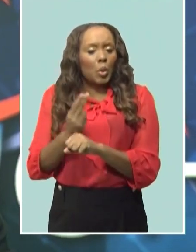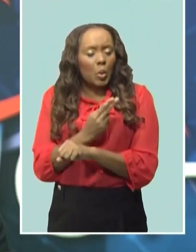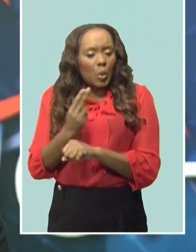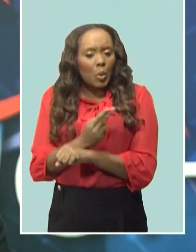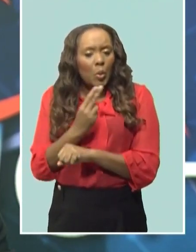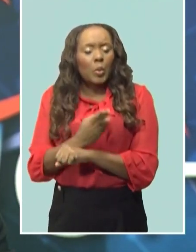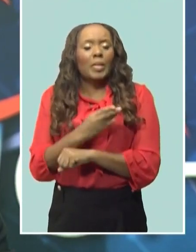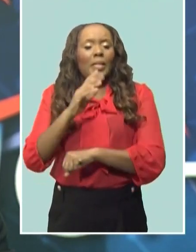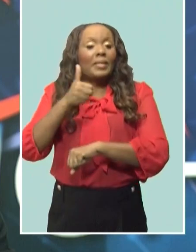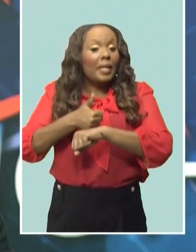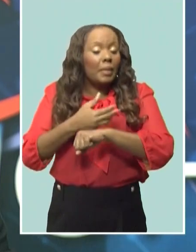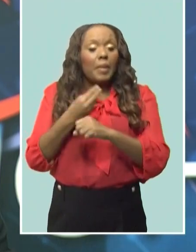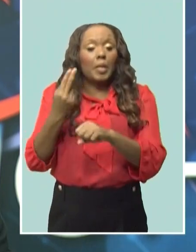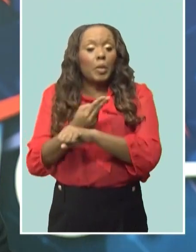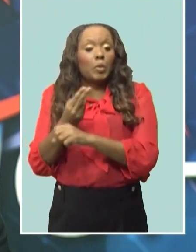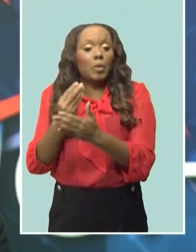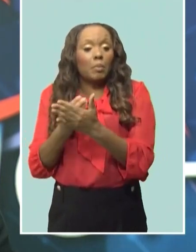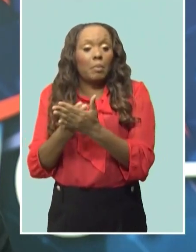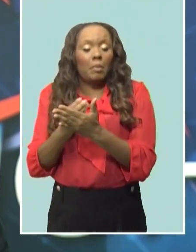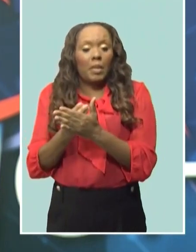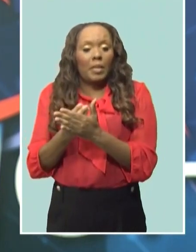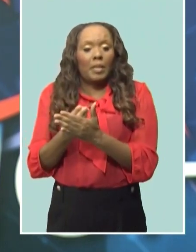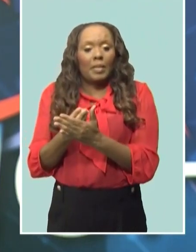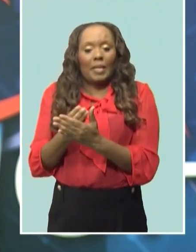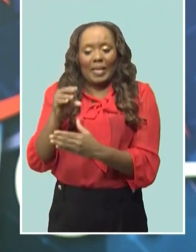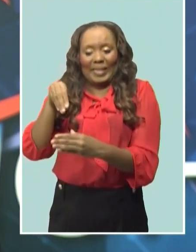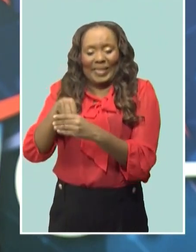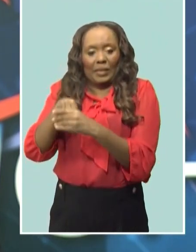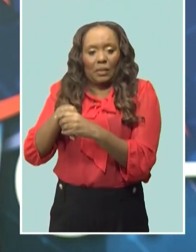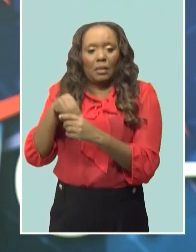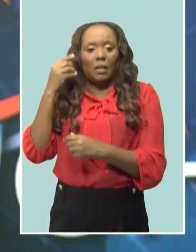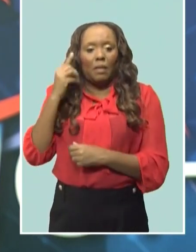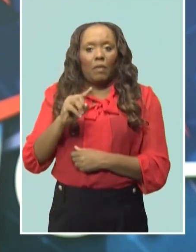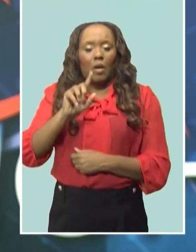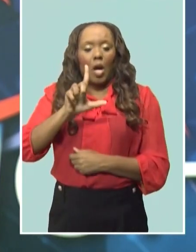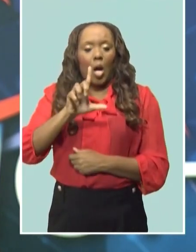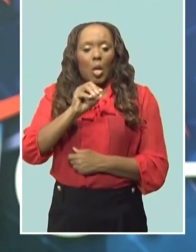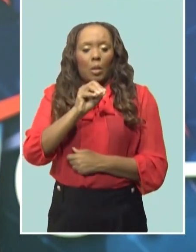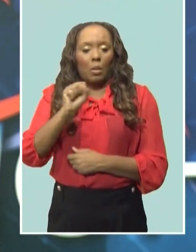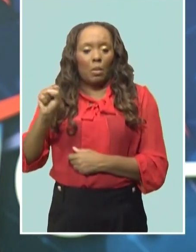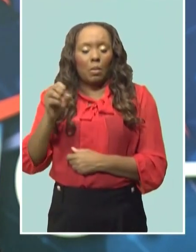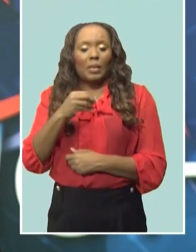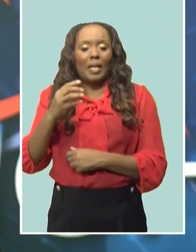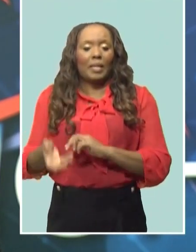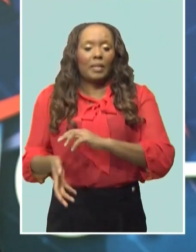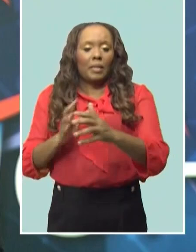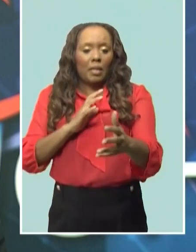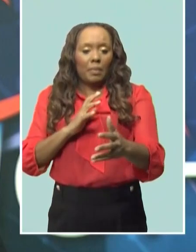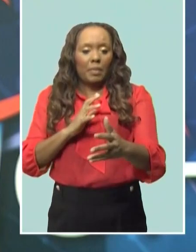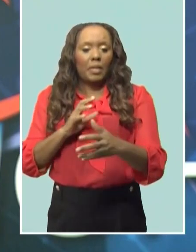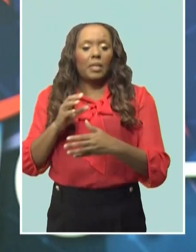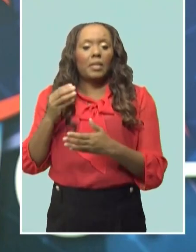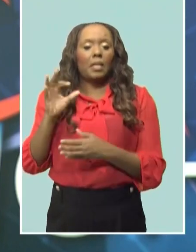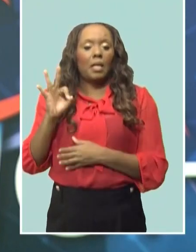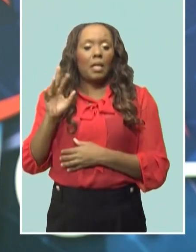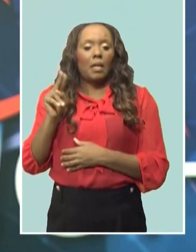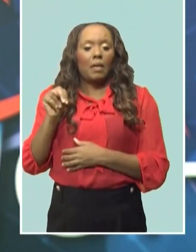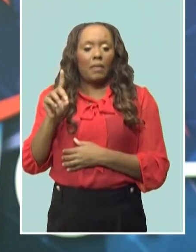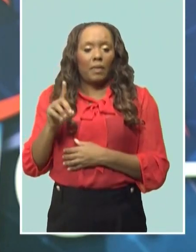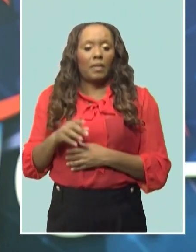and Damage Fund. That historic breakthrough was made at the UN Climate Change Conference, COP27, at the end